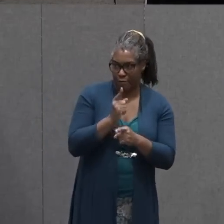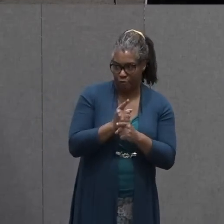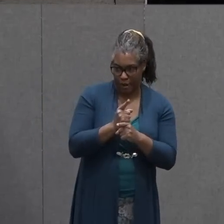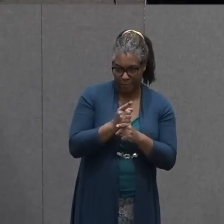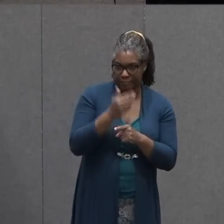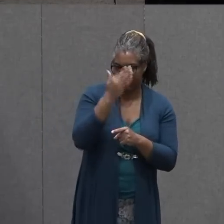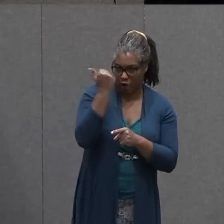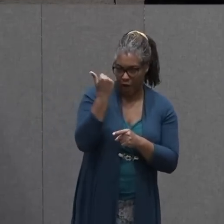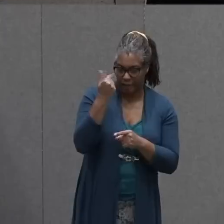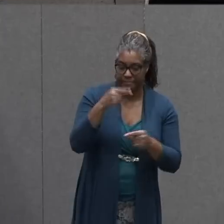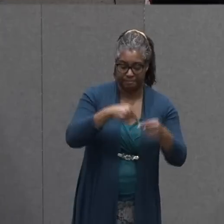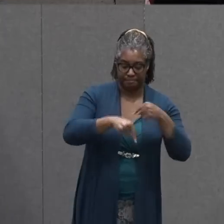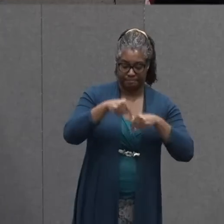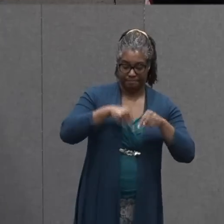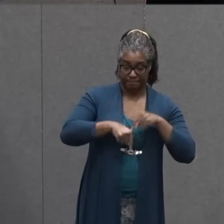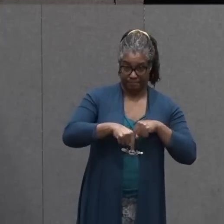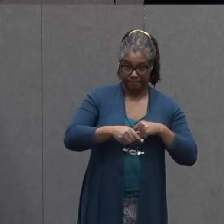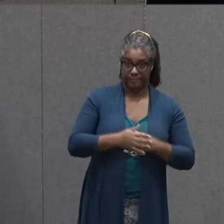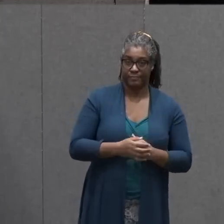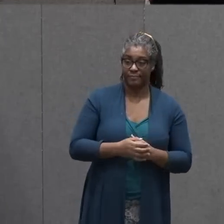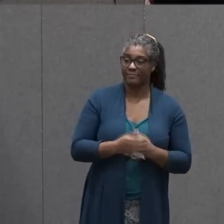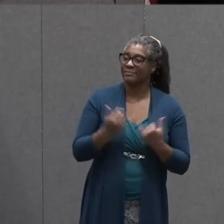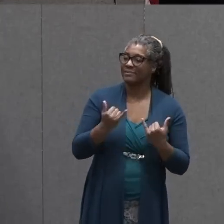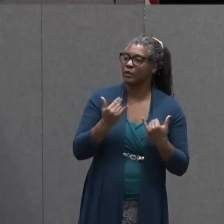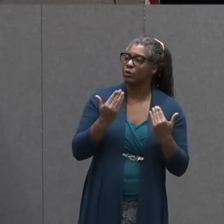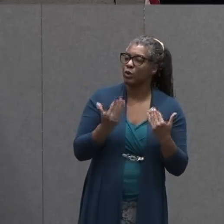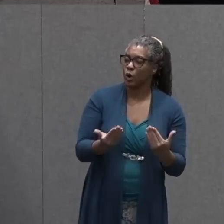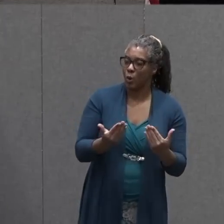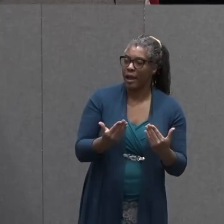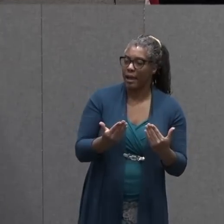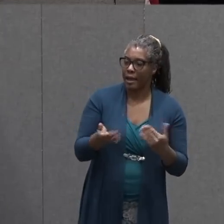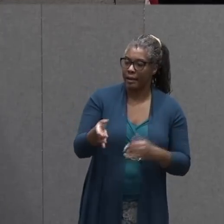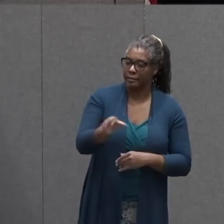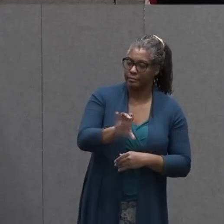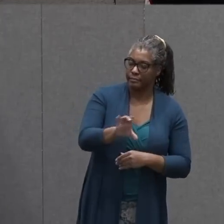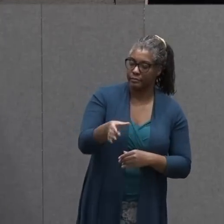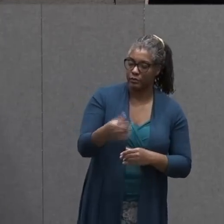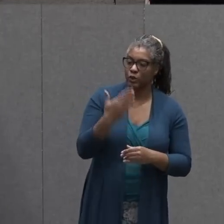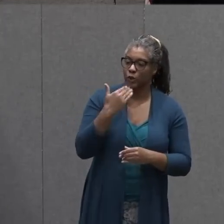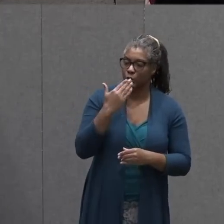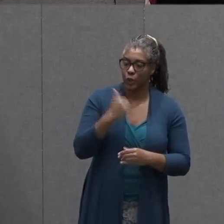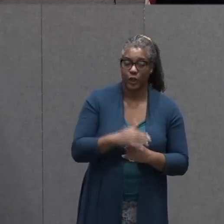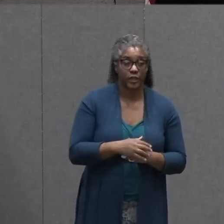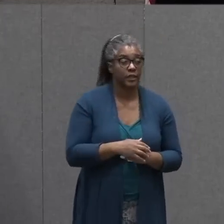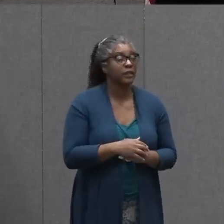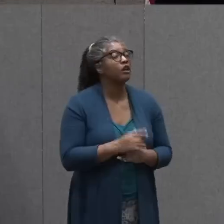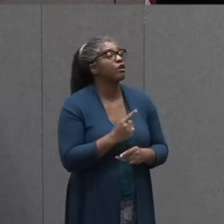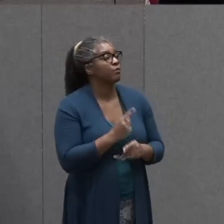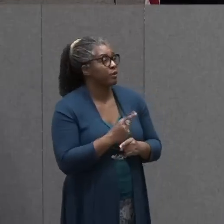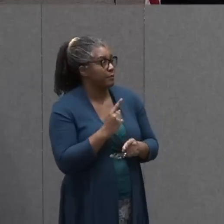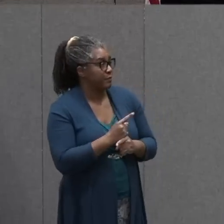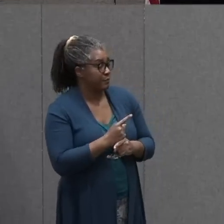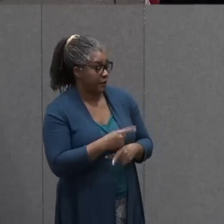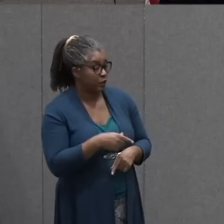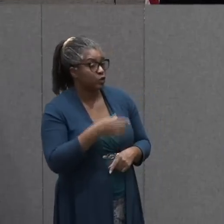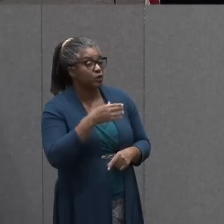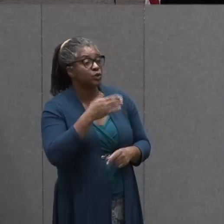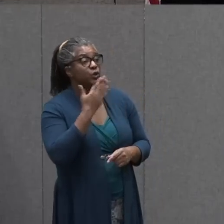And so go ahead and add the sugar in there. Okay. And sugar is 2